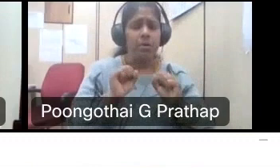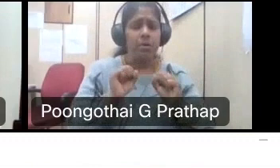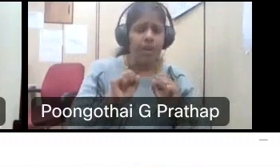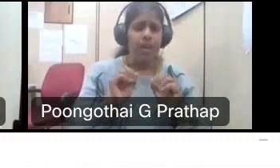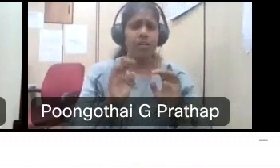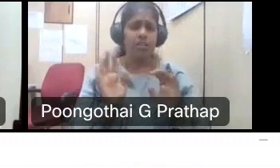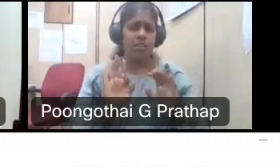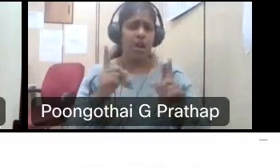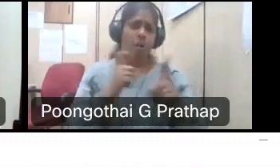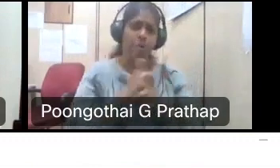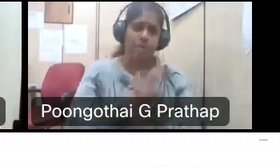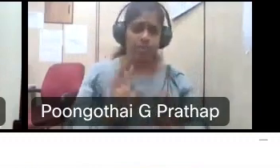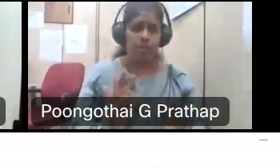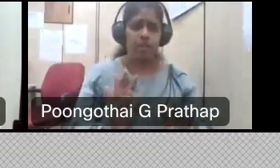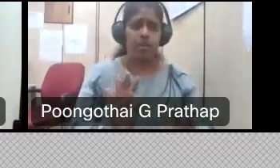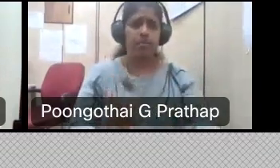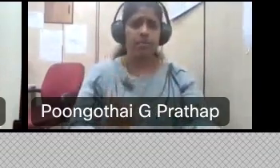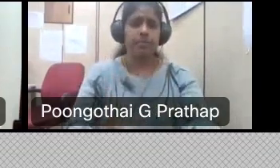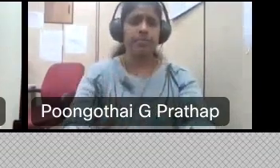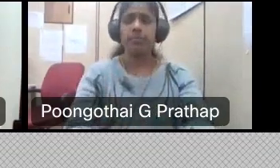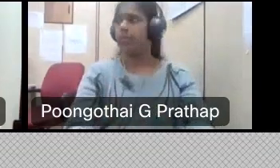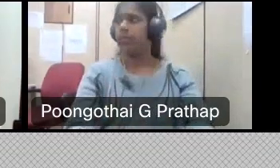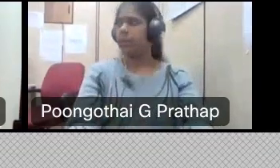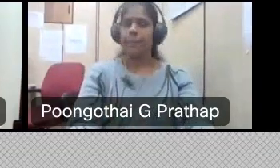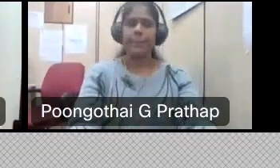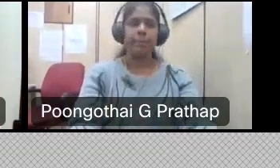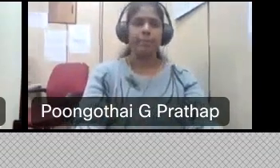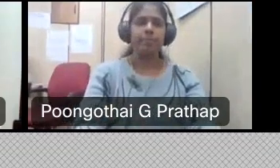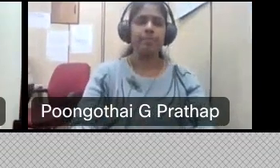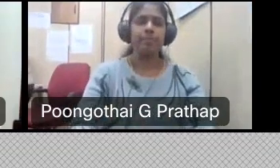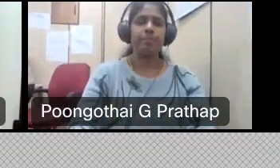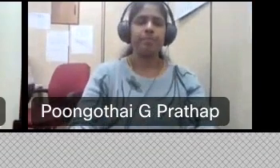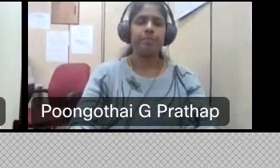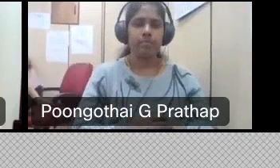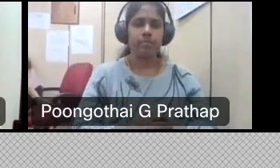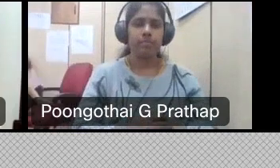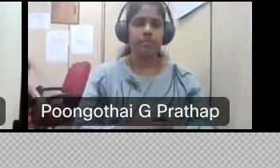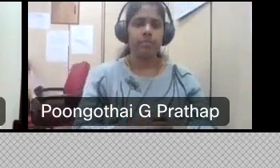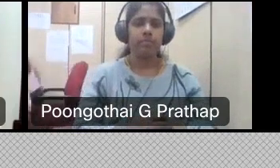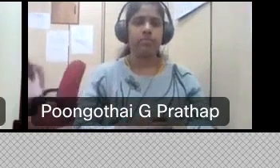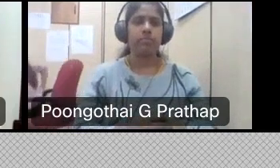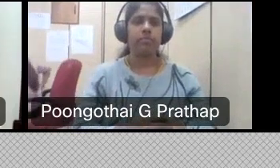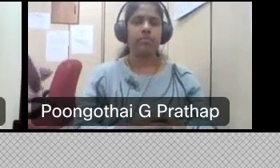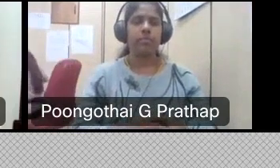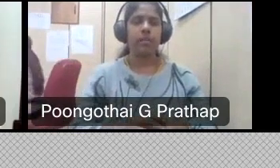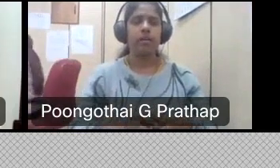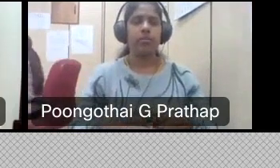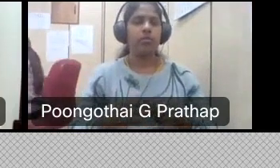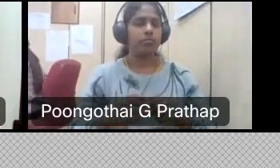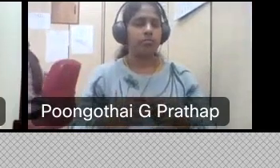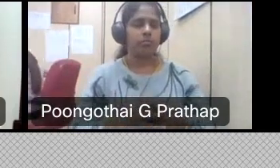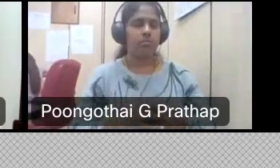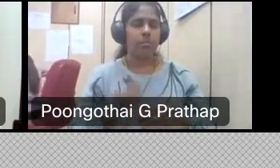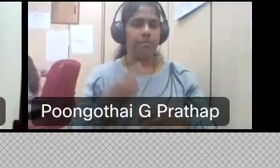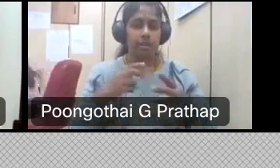you should always look for resolution of them. Never get pessimistic that why should I go for a surgery? Because that is the way where